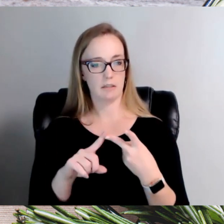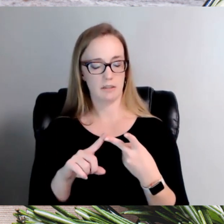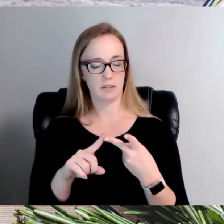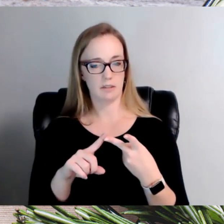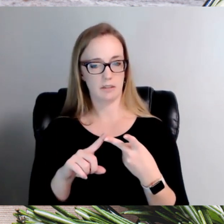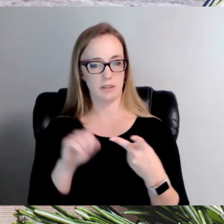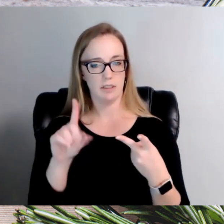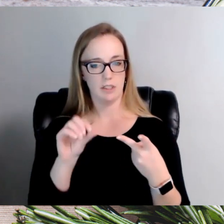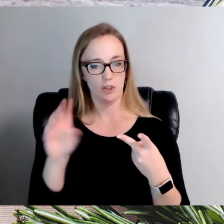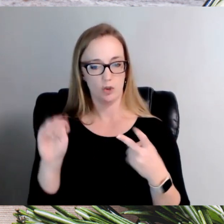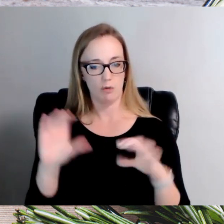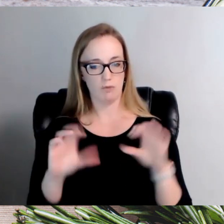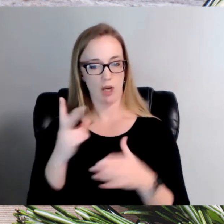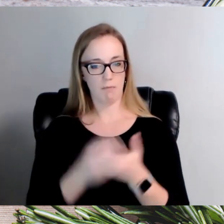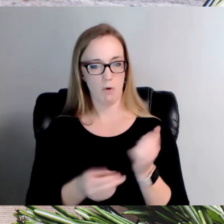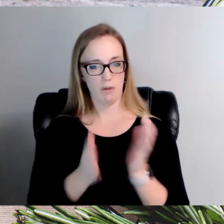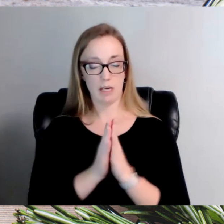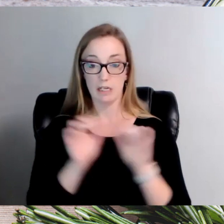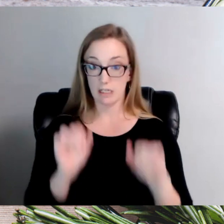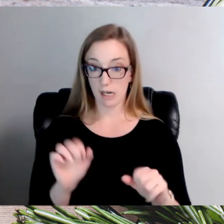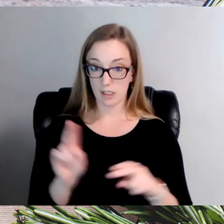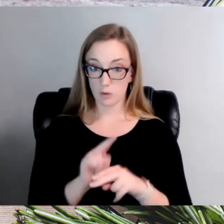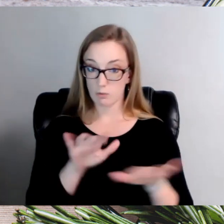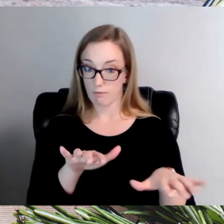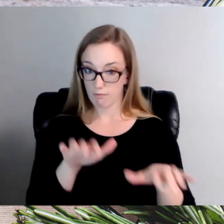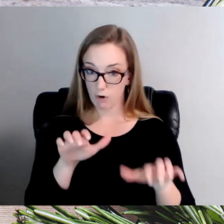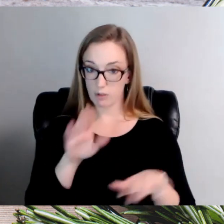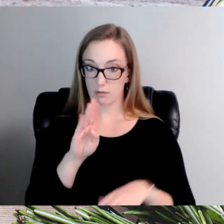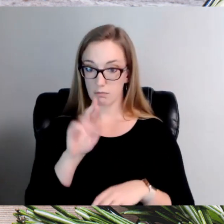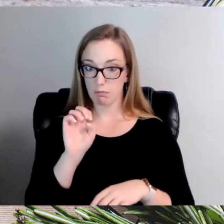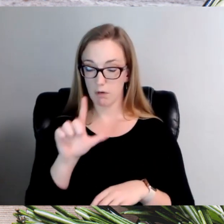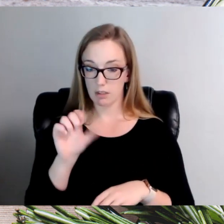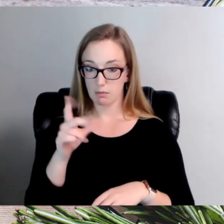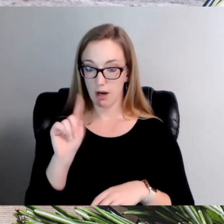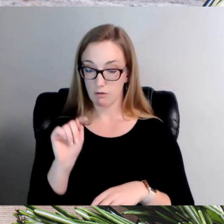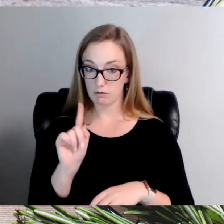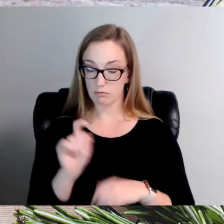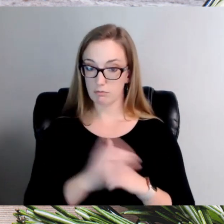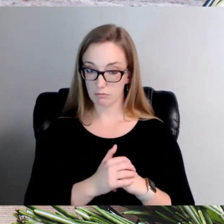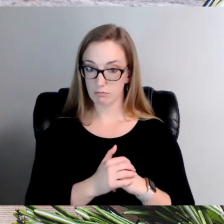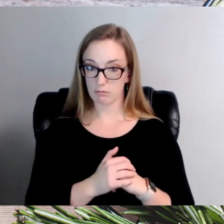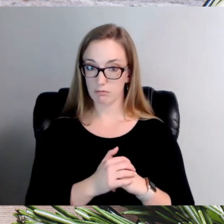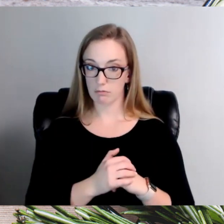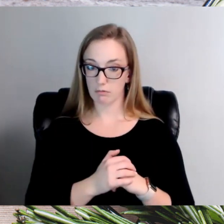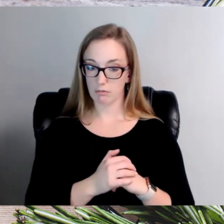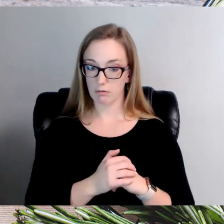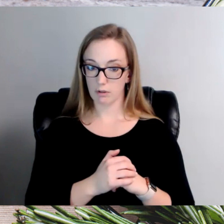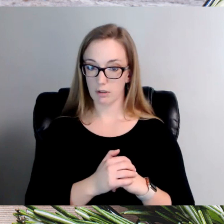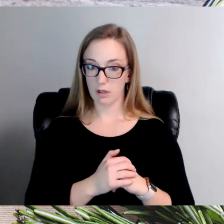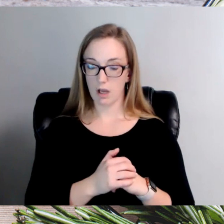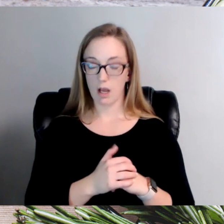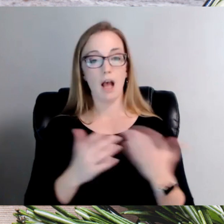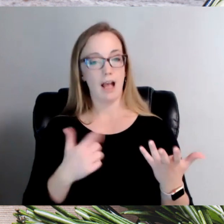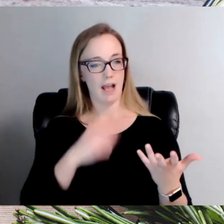Brussels sprouts can be life-changing or a game changer. And that's pretty much the main way that we prepare them in our home. So thank you so much,